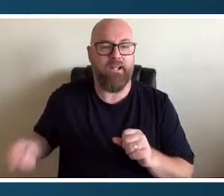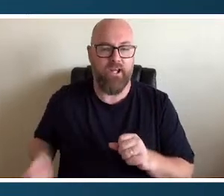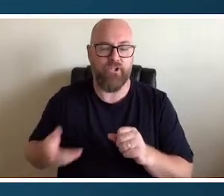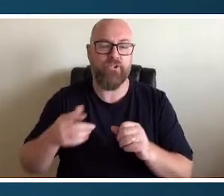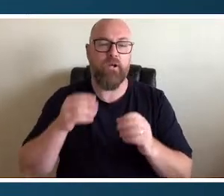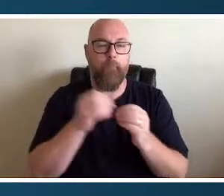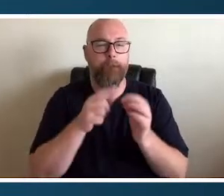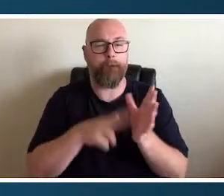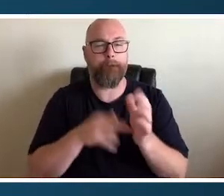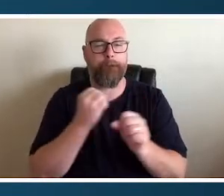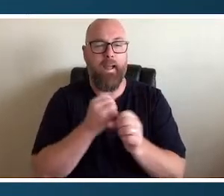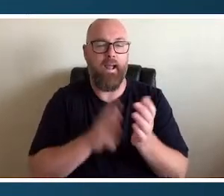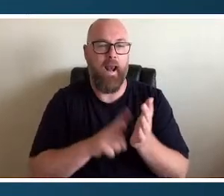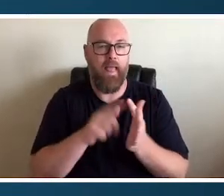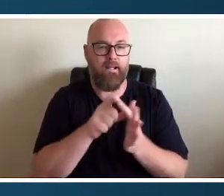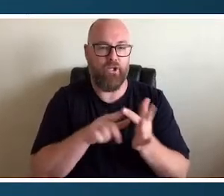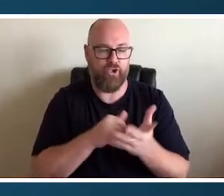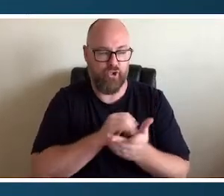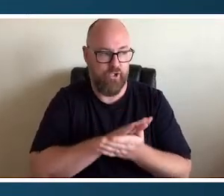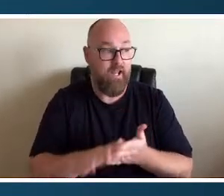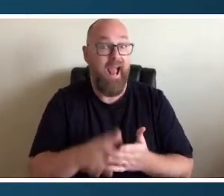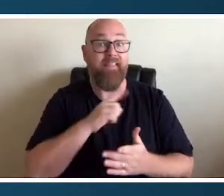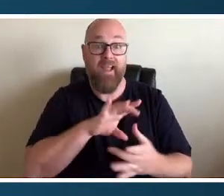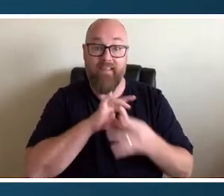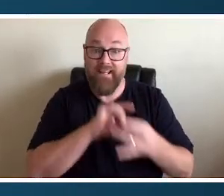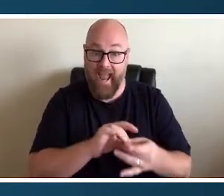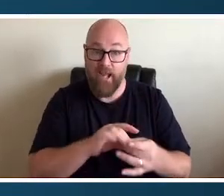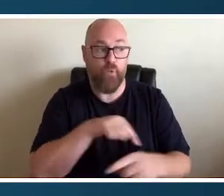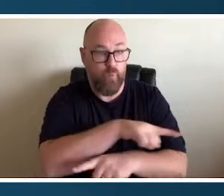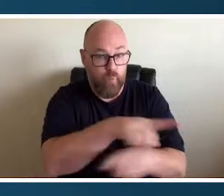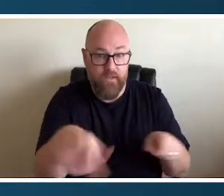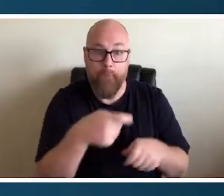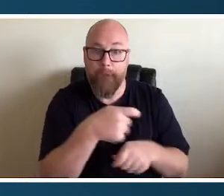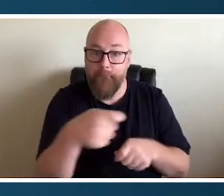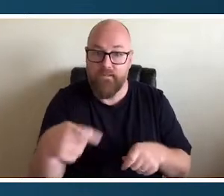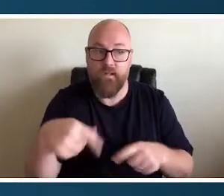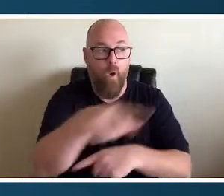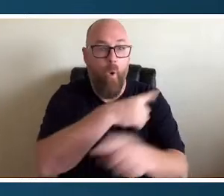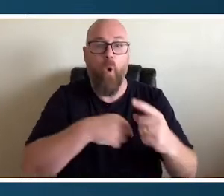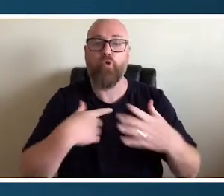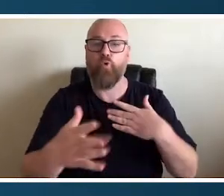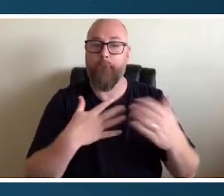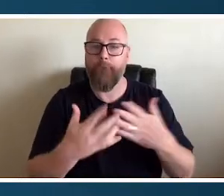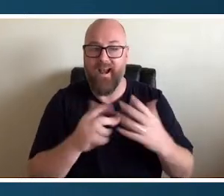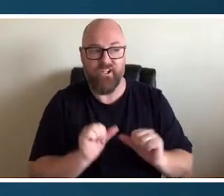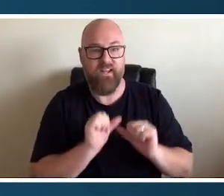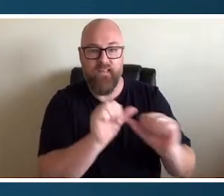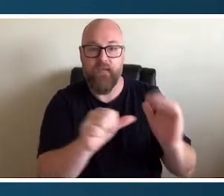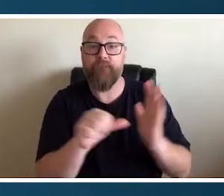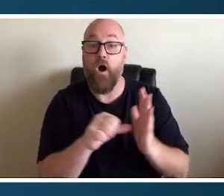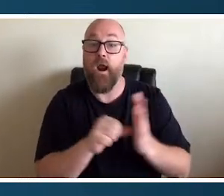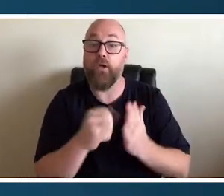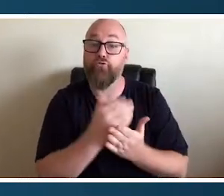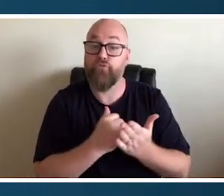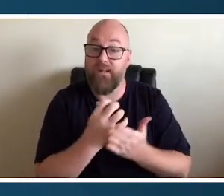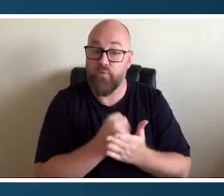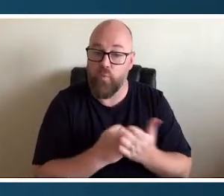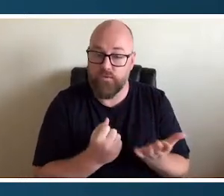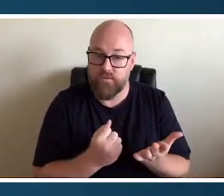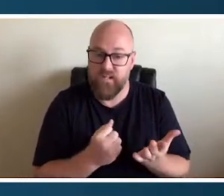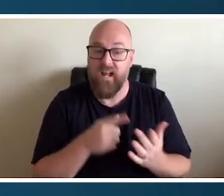engage members in managing financial resources and making credit and savings